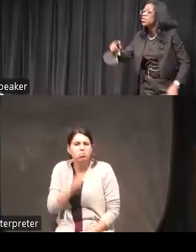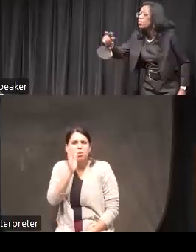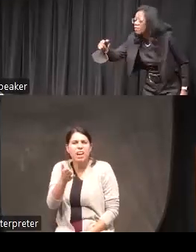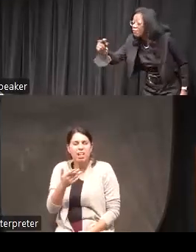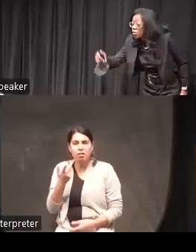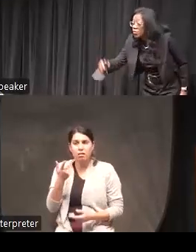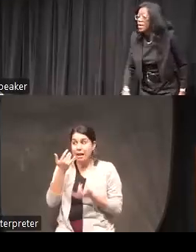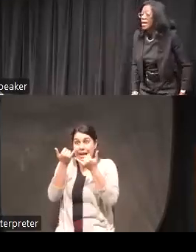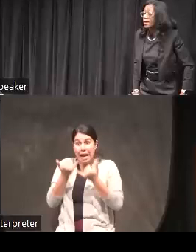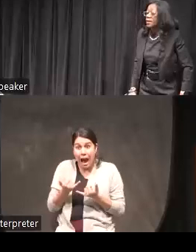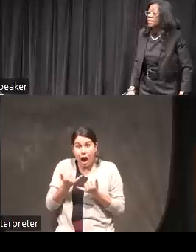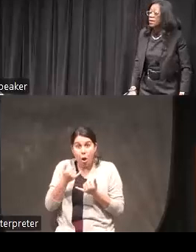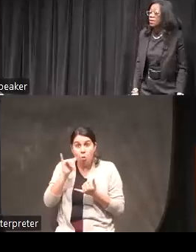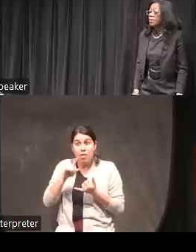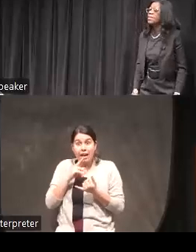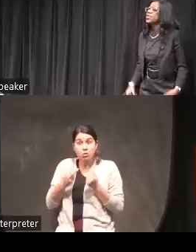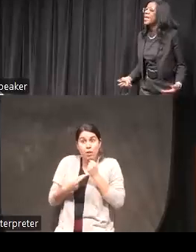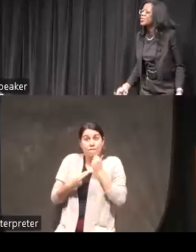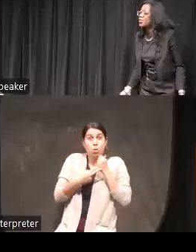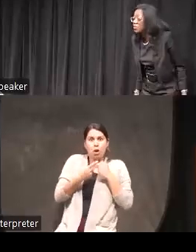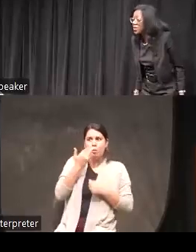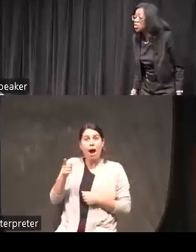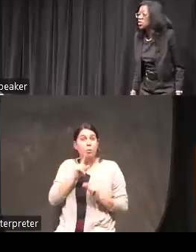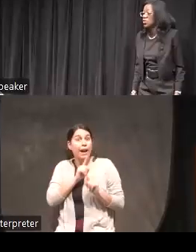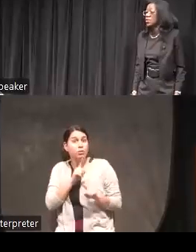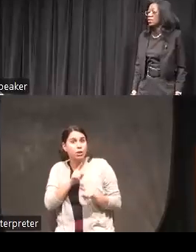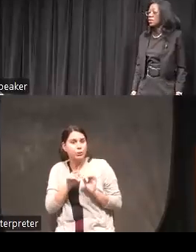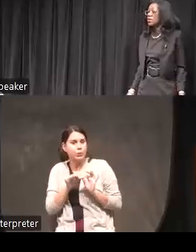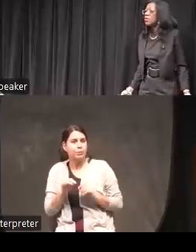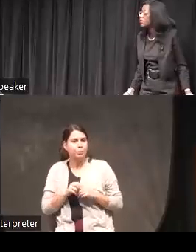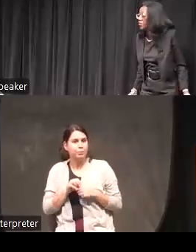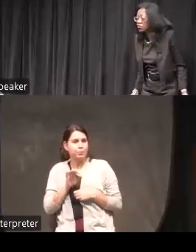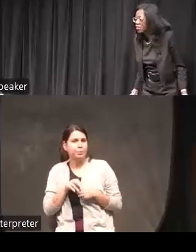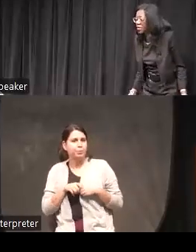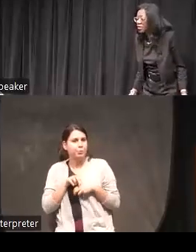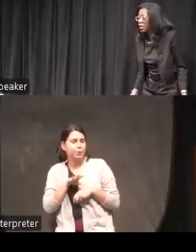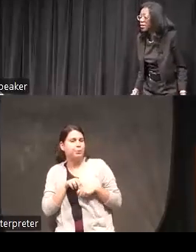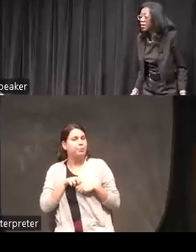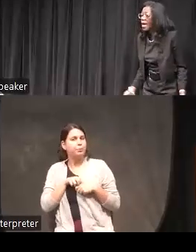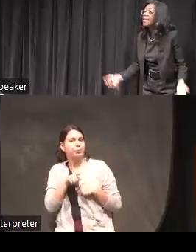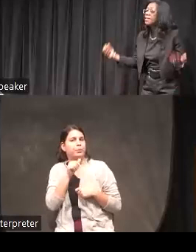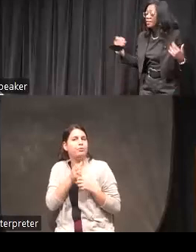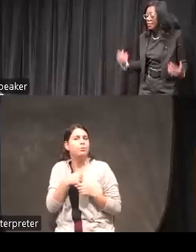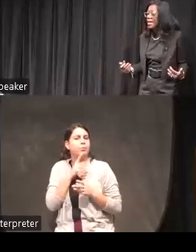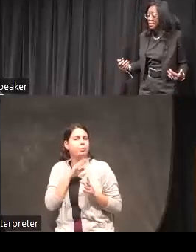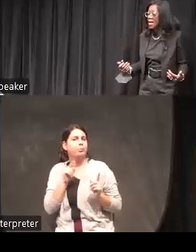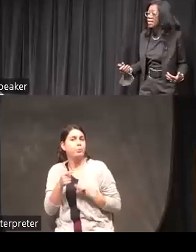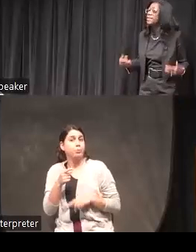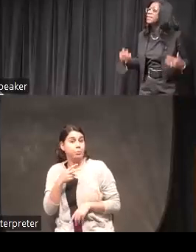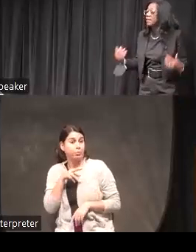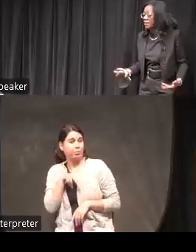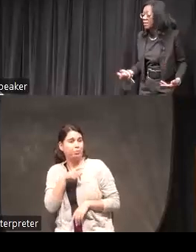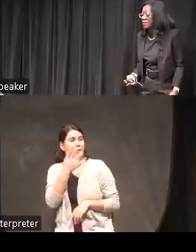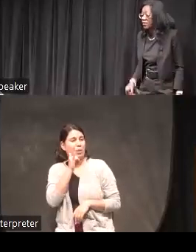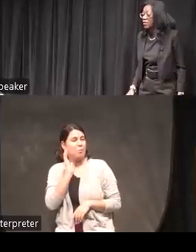And you reinforce that because your answers to me are terse. So you don't know if you can trust me or not. I look like the last guy that